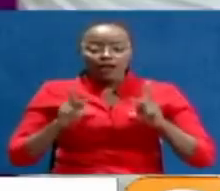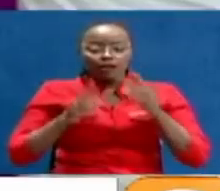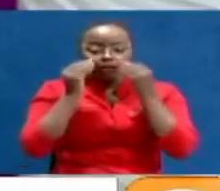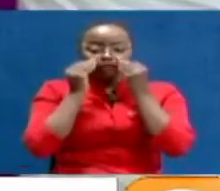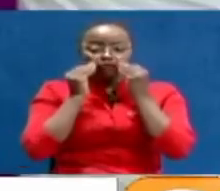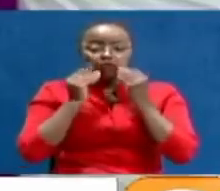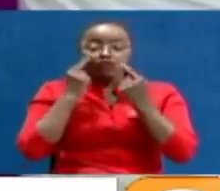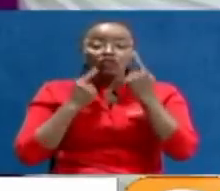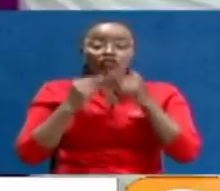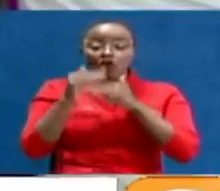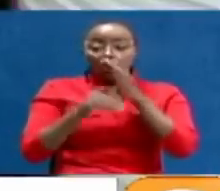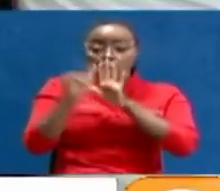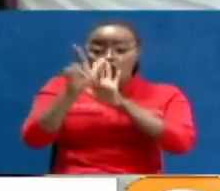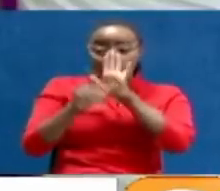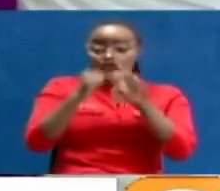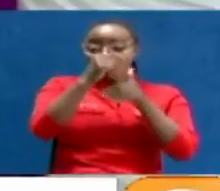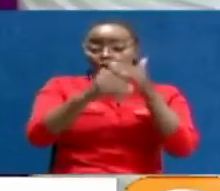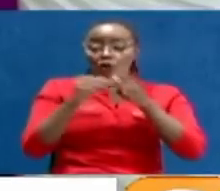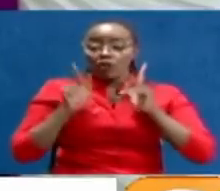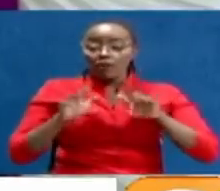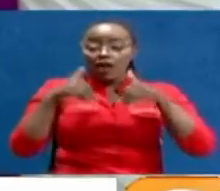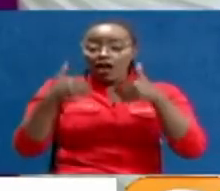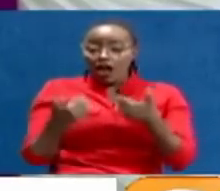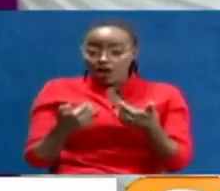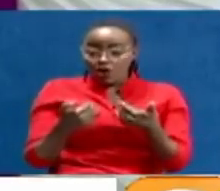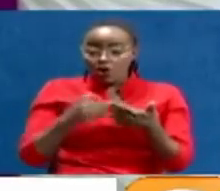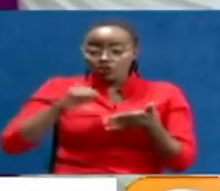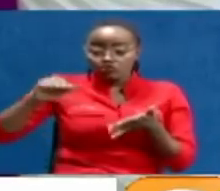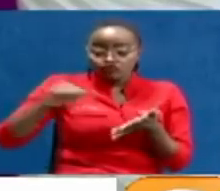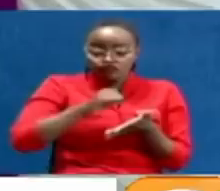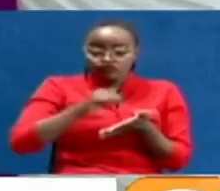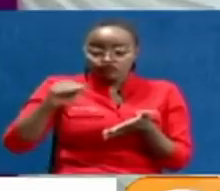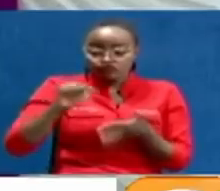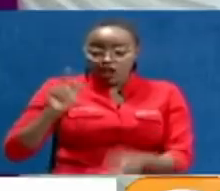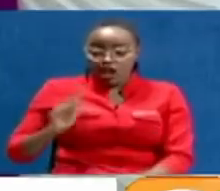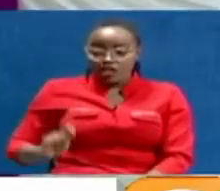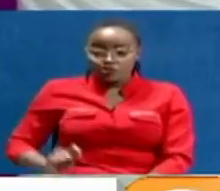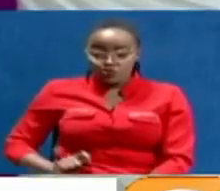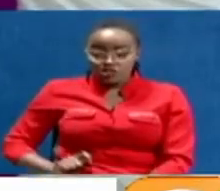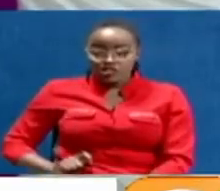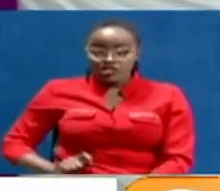An important lesson for every man, which is how to iron a suit.